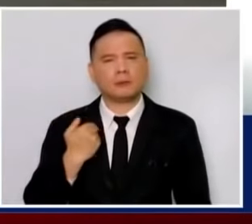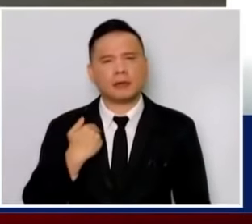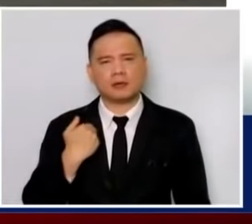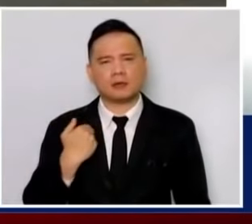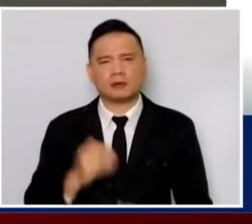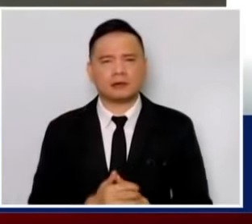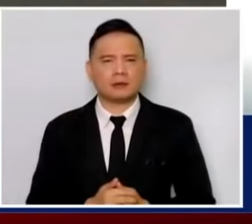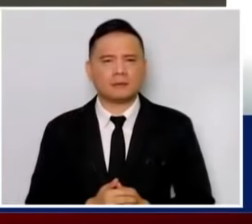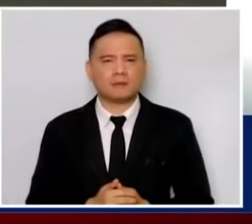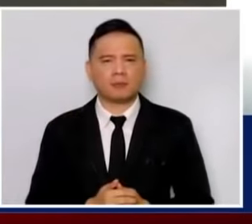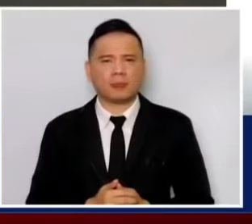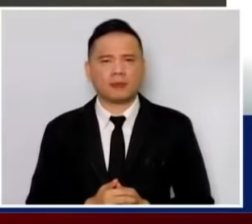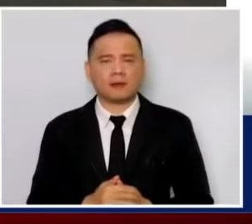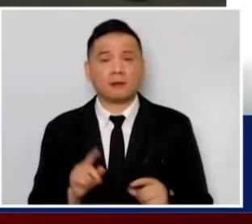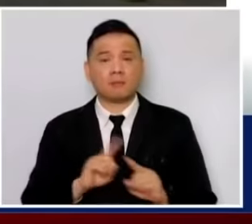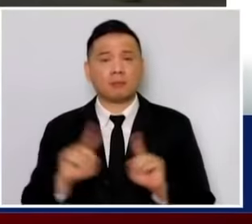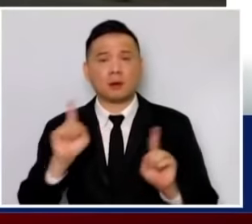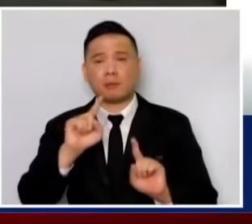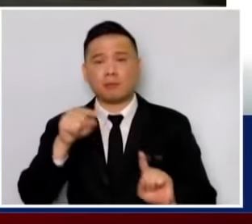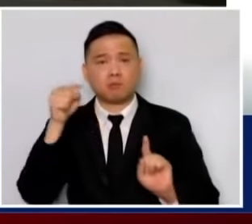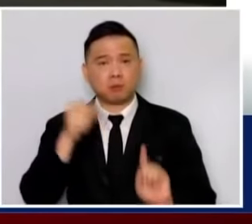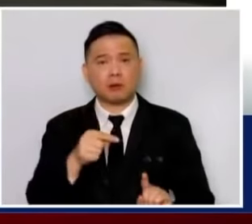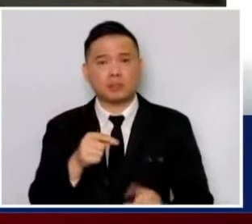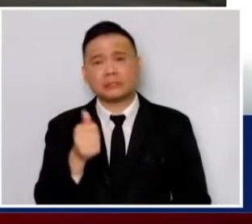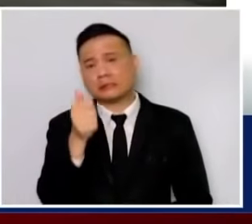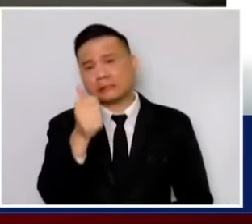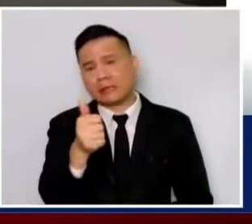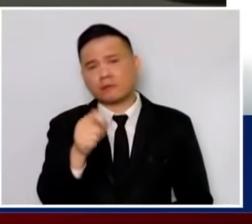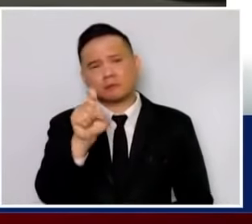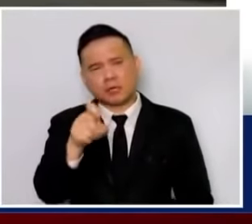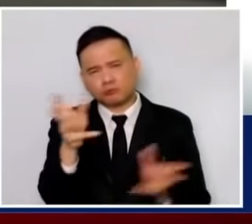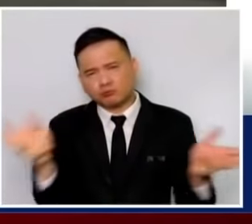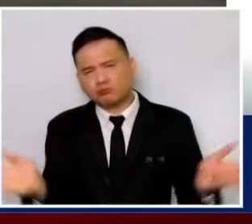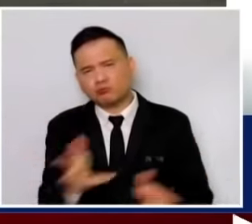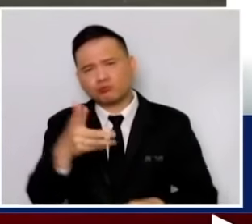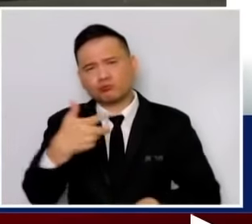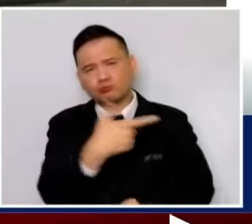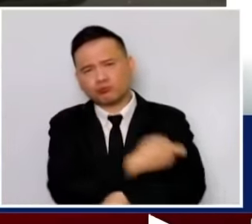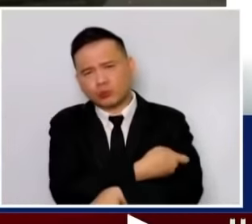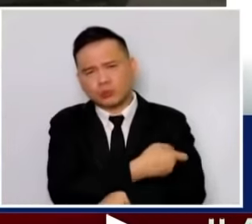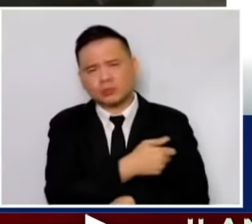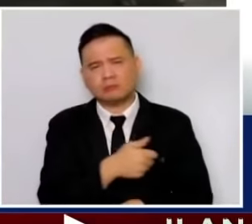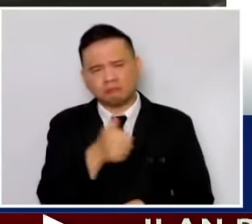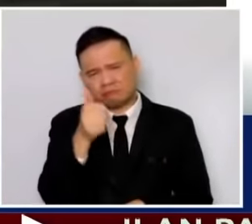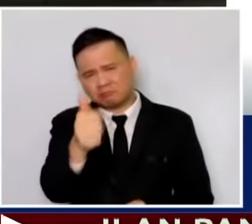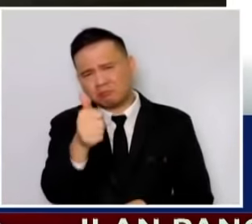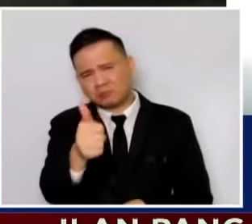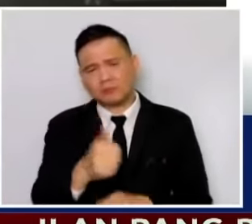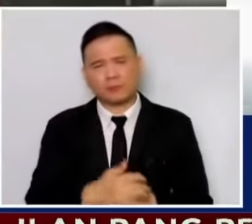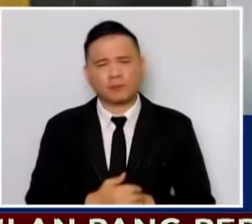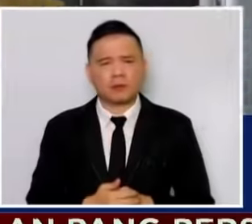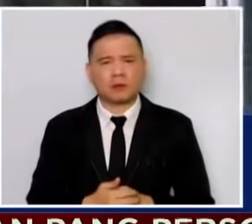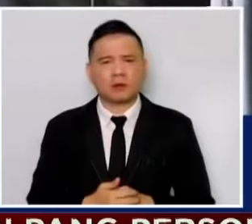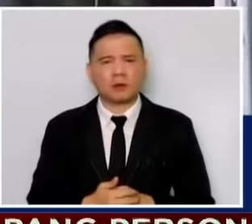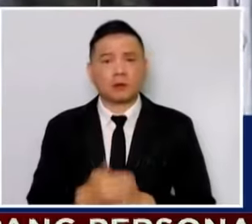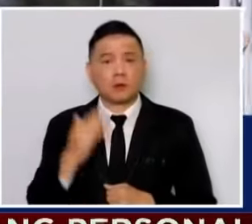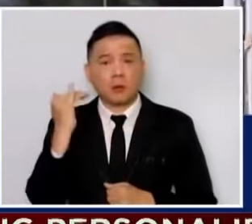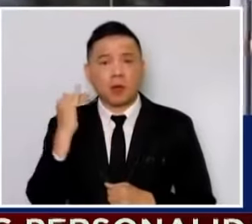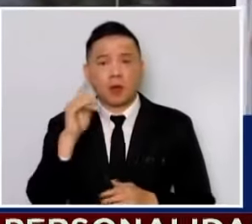So the point is, get yourself fully vaccinated, because more and more of the people we